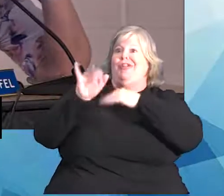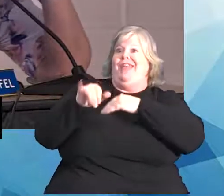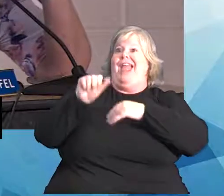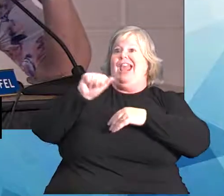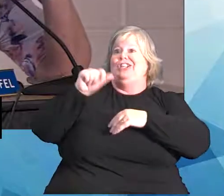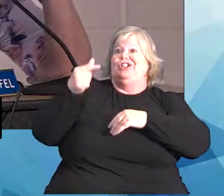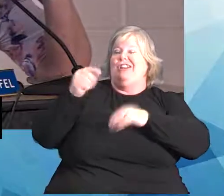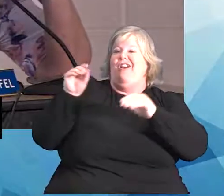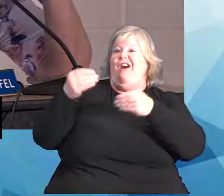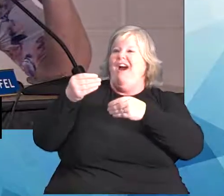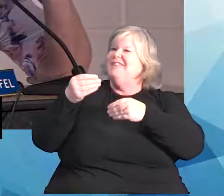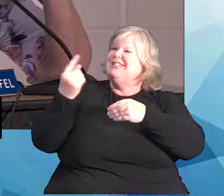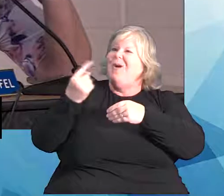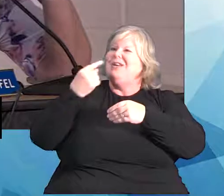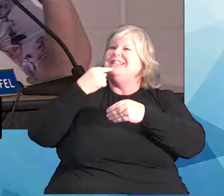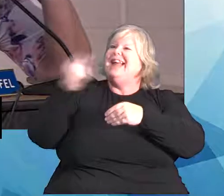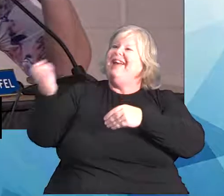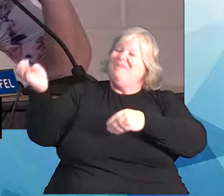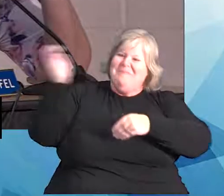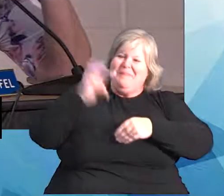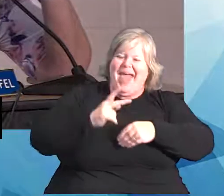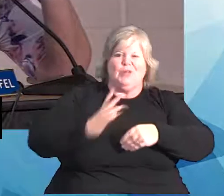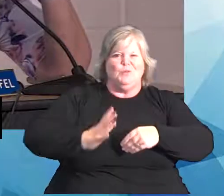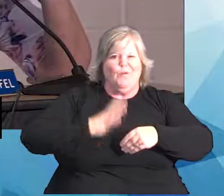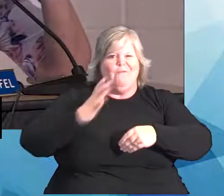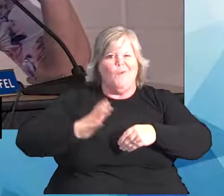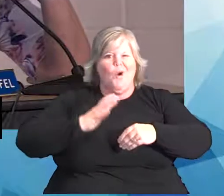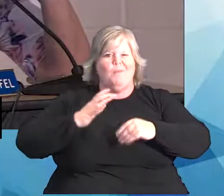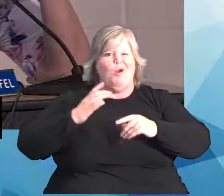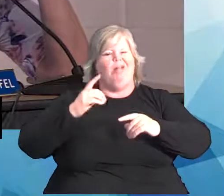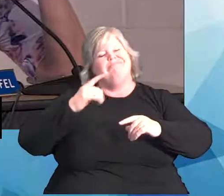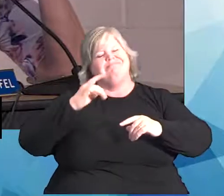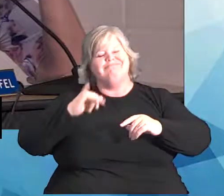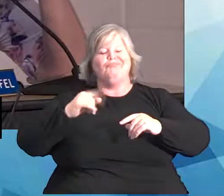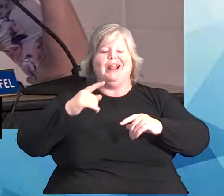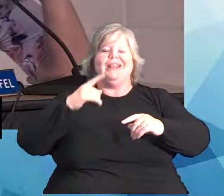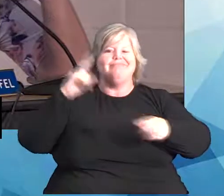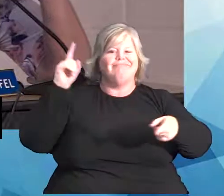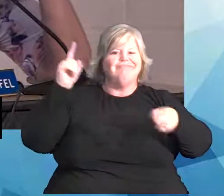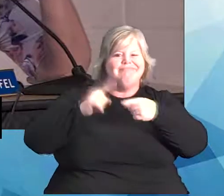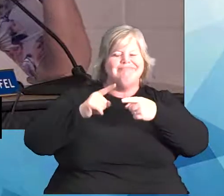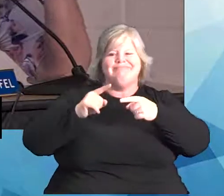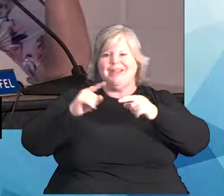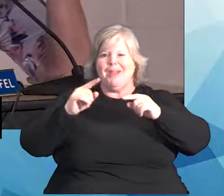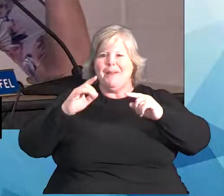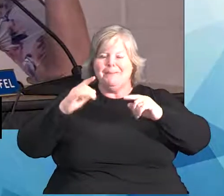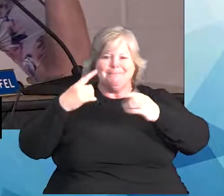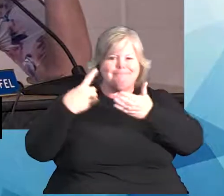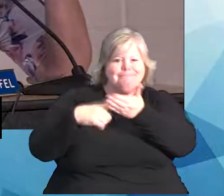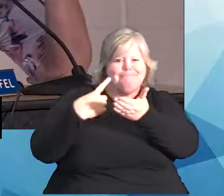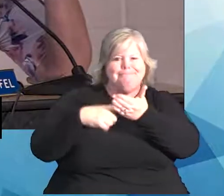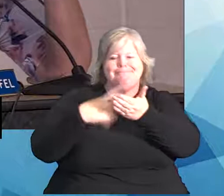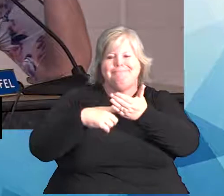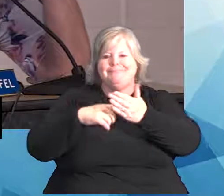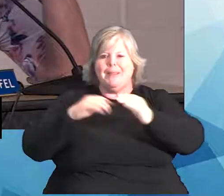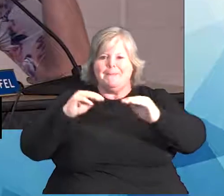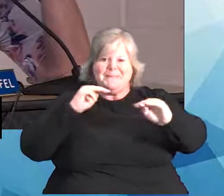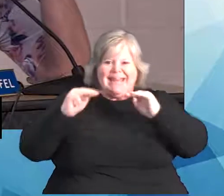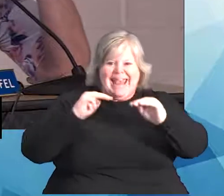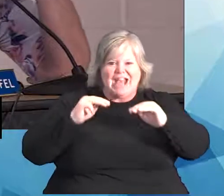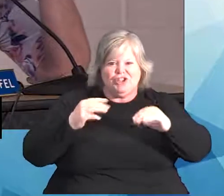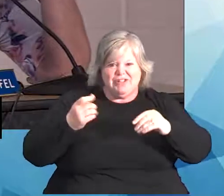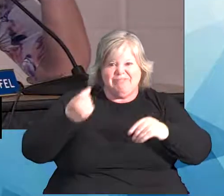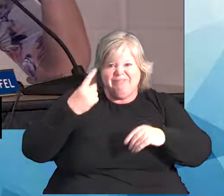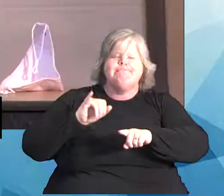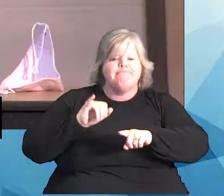us back to formal mediation with that client. And those mediators work out of the AG's office, and